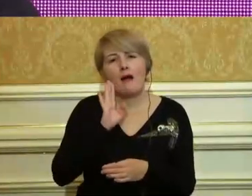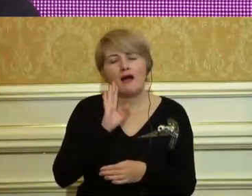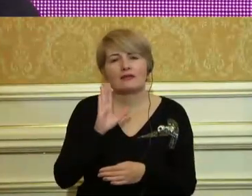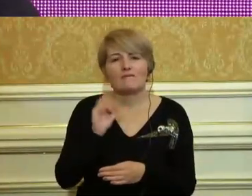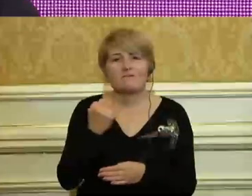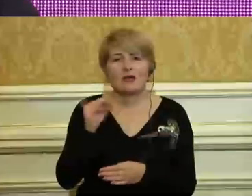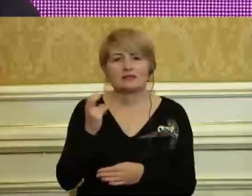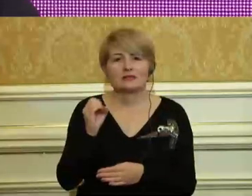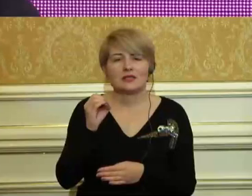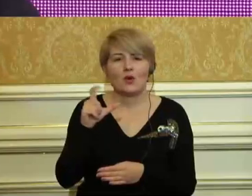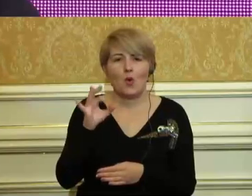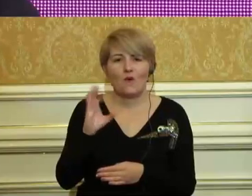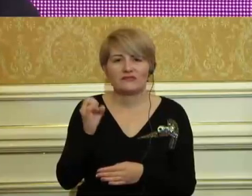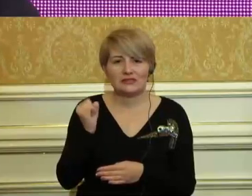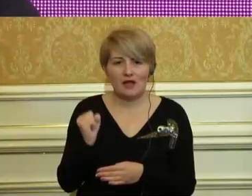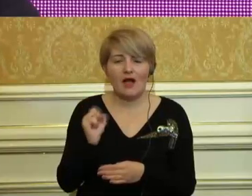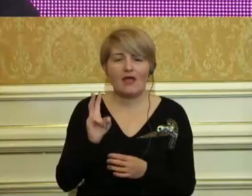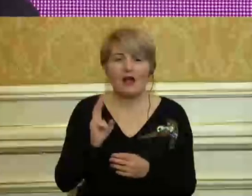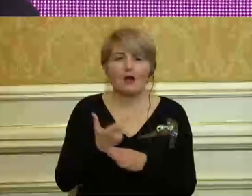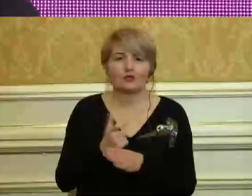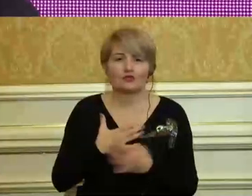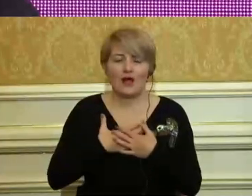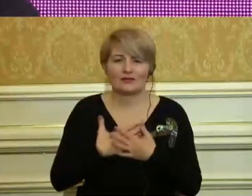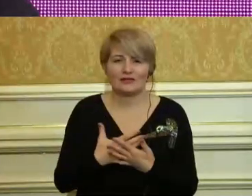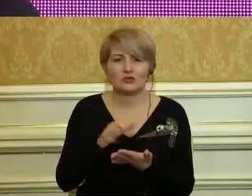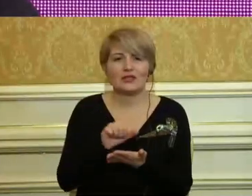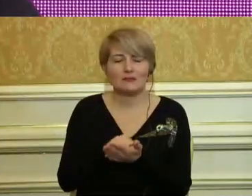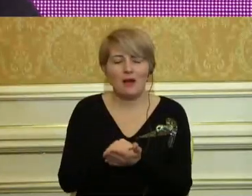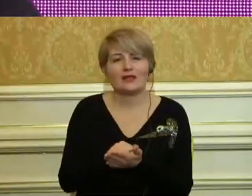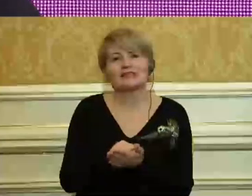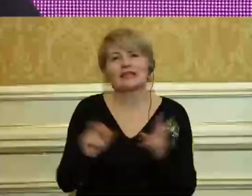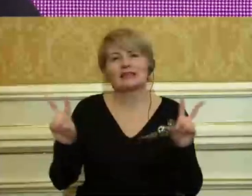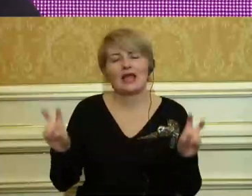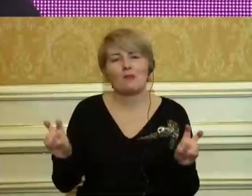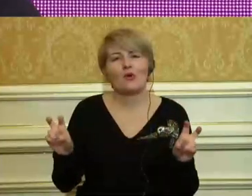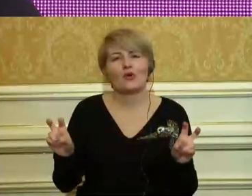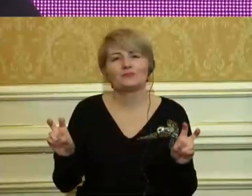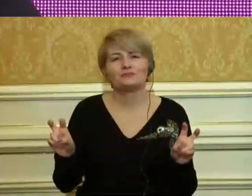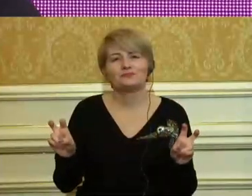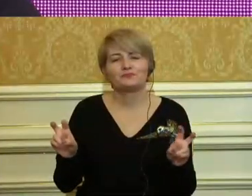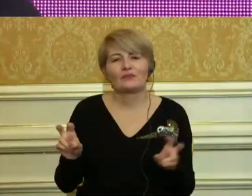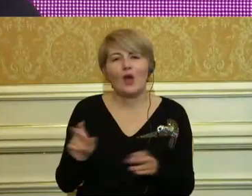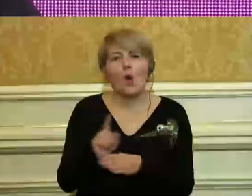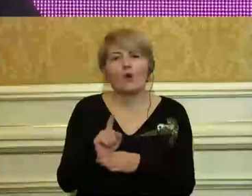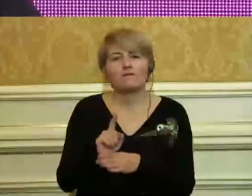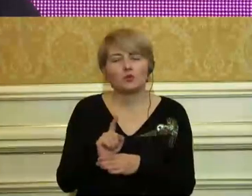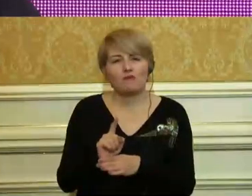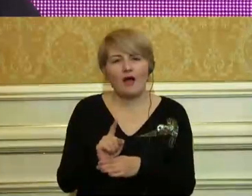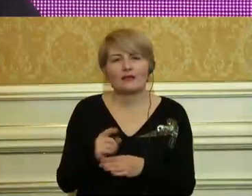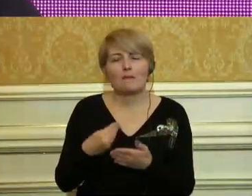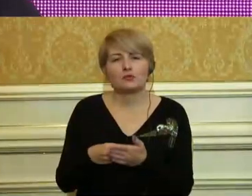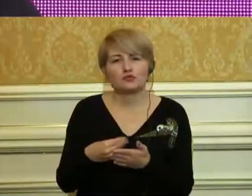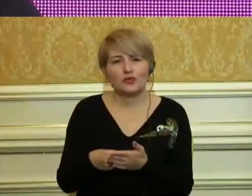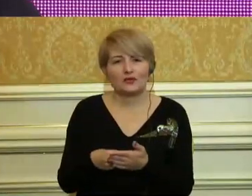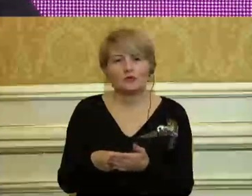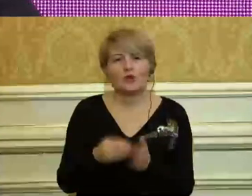Mrs. Wojciechowska Svetlana, our colleague, she's very active in this gender budgeting issue and quoting